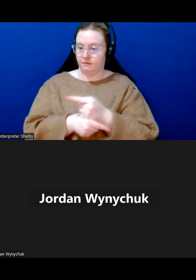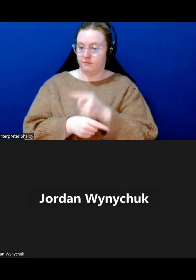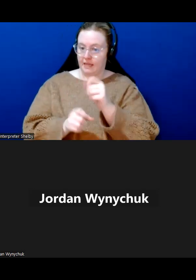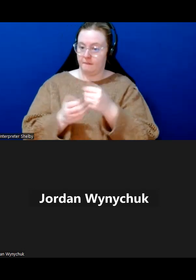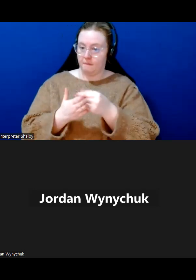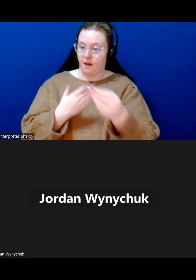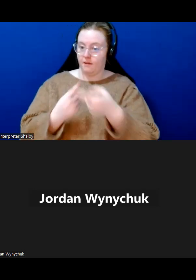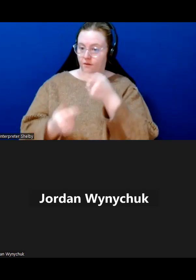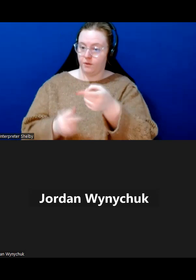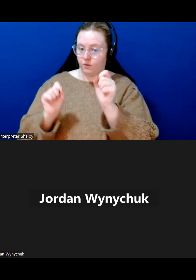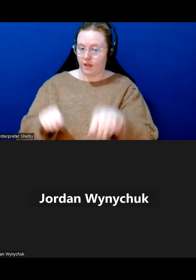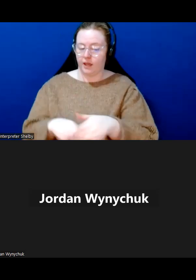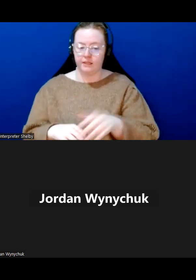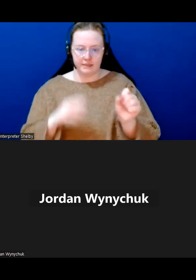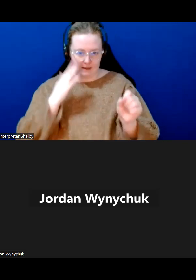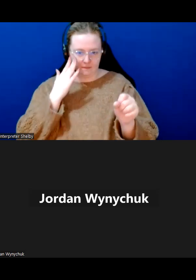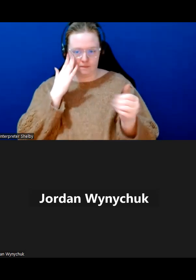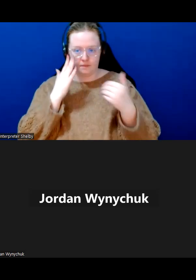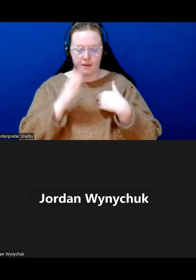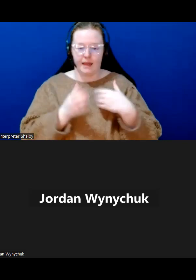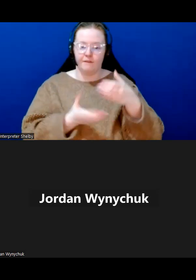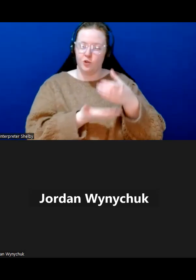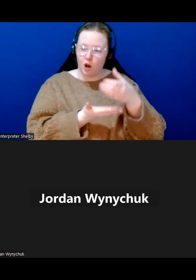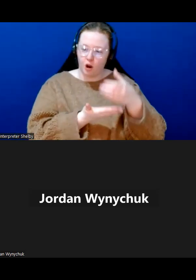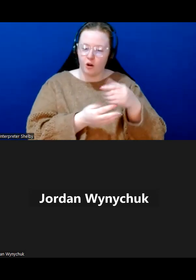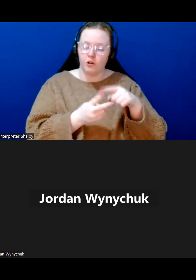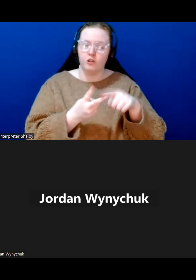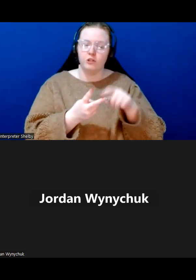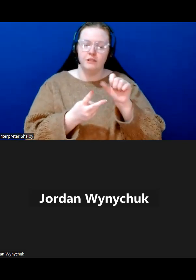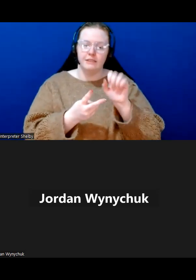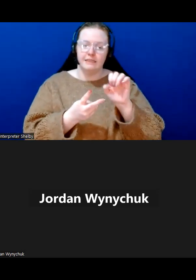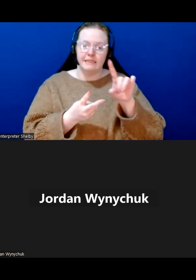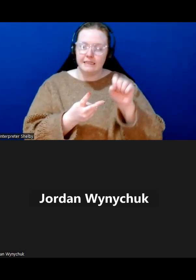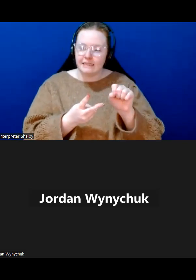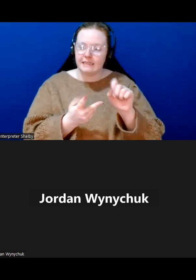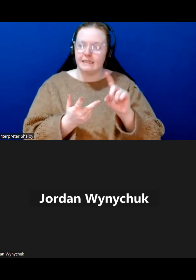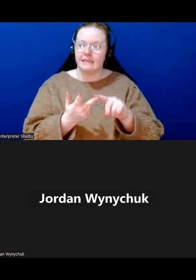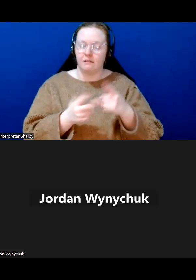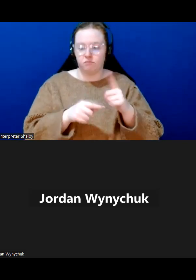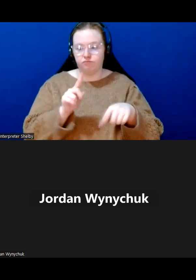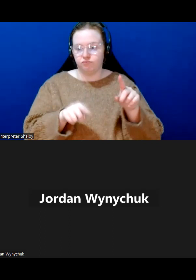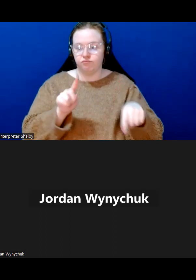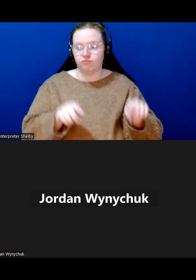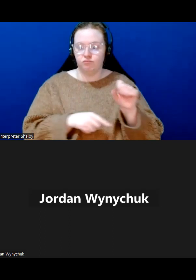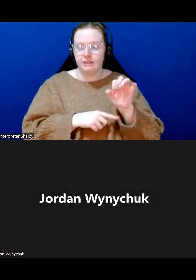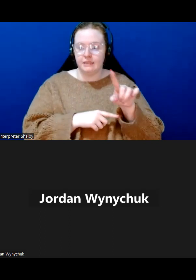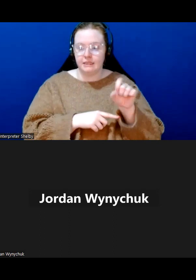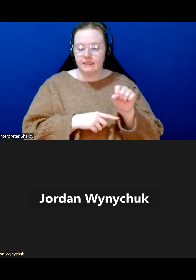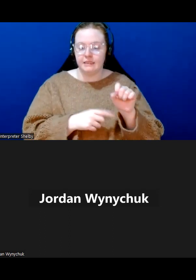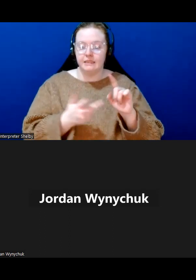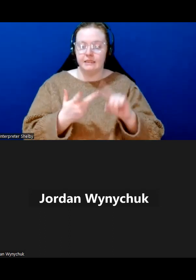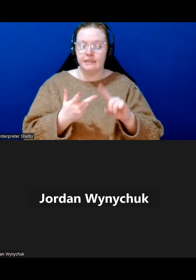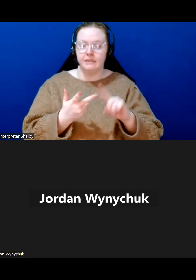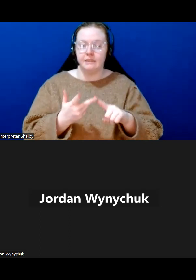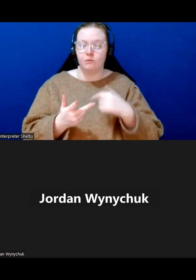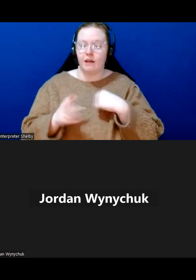So we have the jars, the seeds that come with them. We have a variety of ones we do. We do these class kits, which